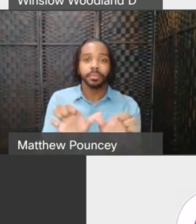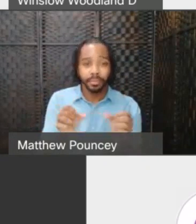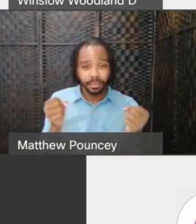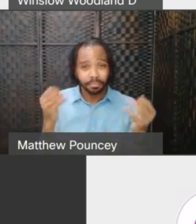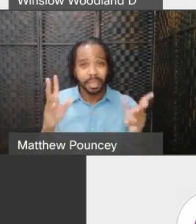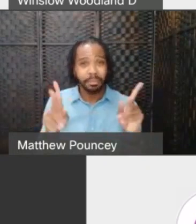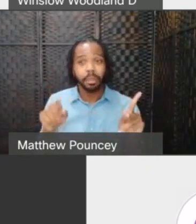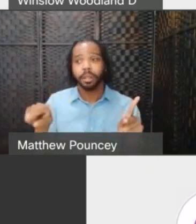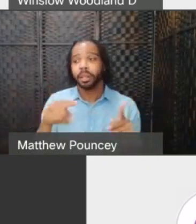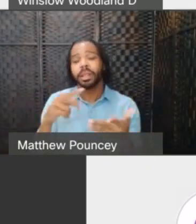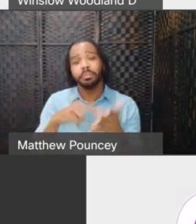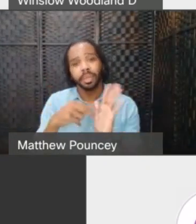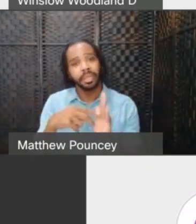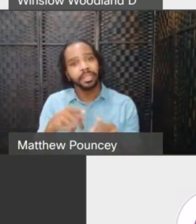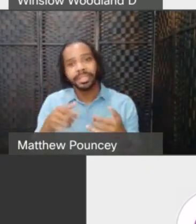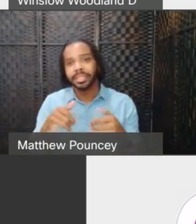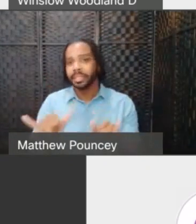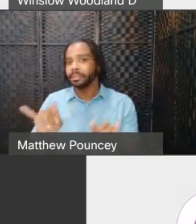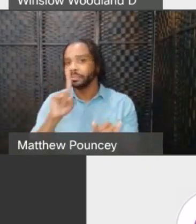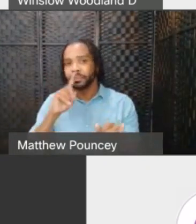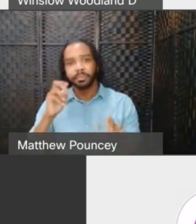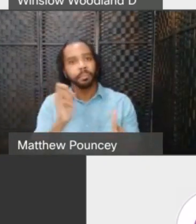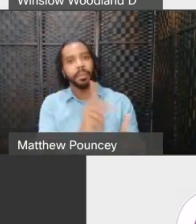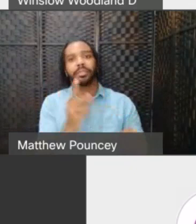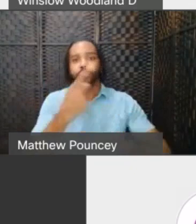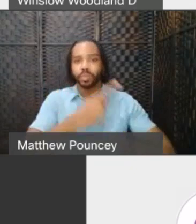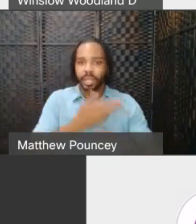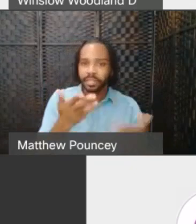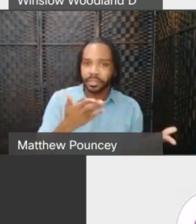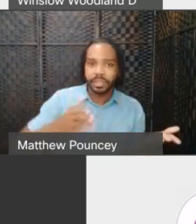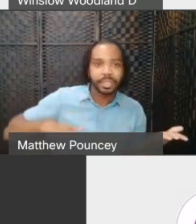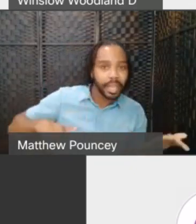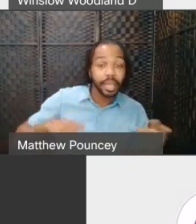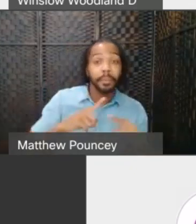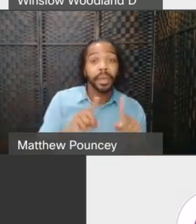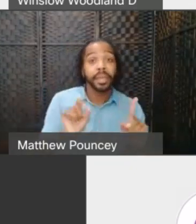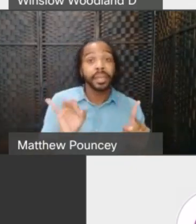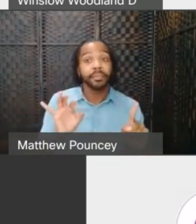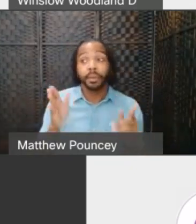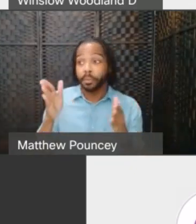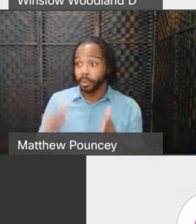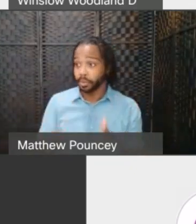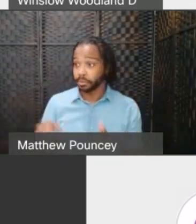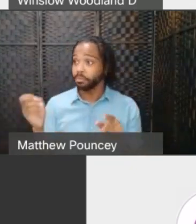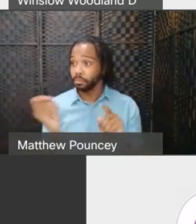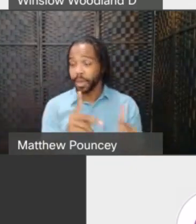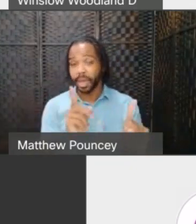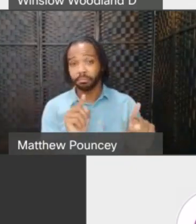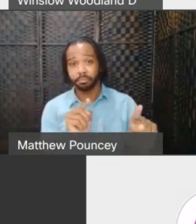that did mean that they were still not back in day services yet. But to the extent someone resumed day services with a